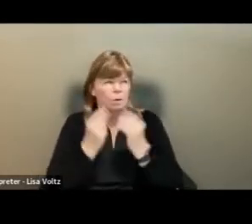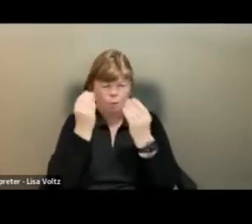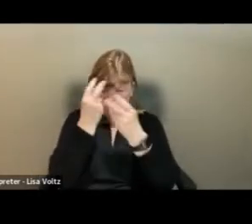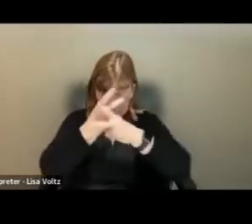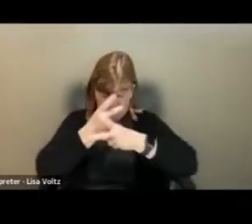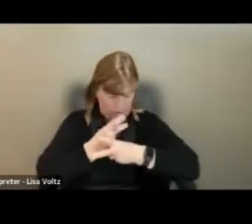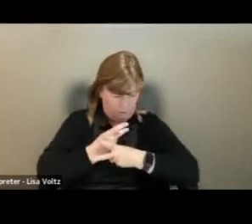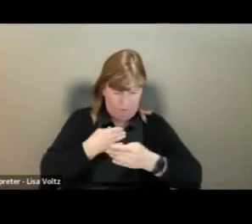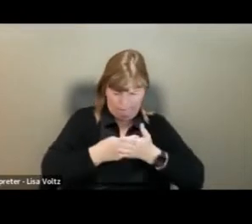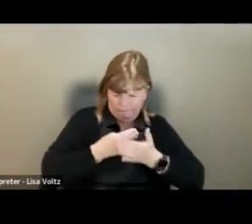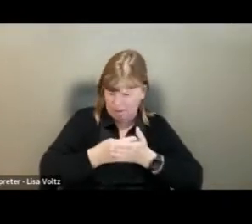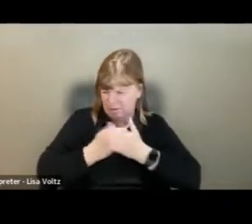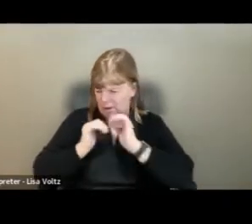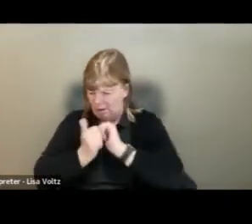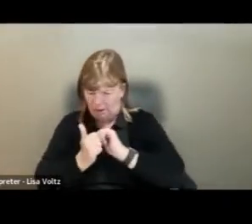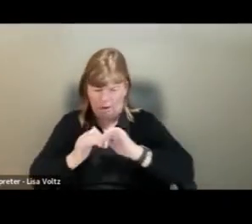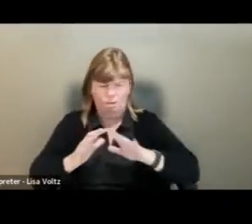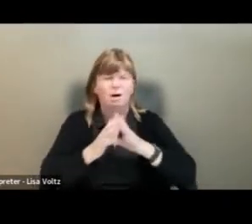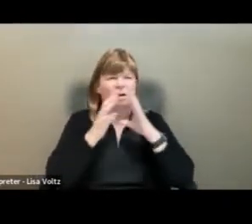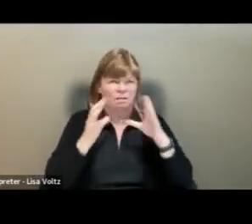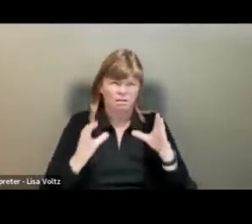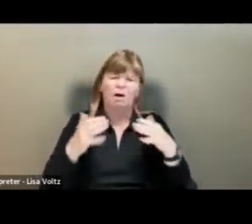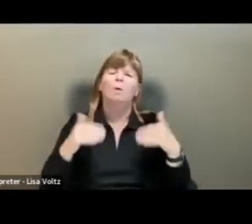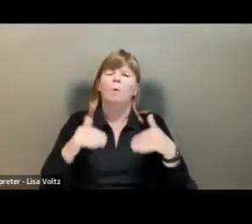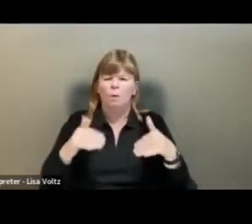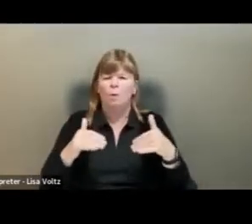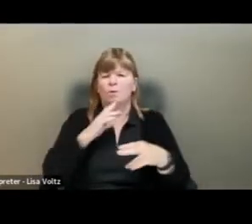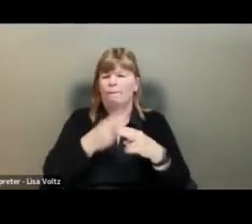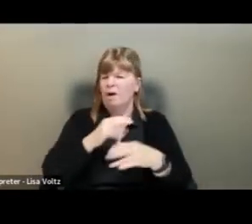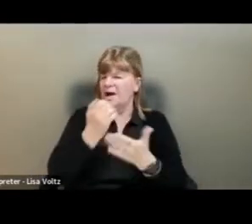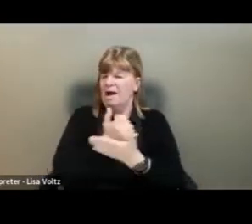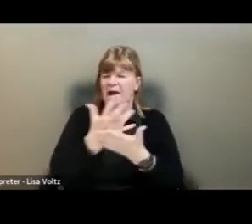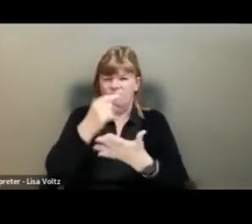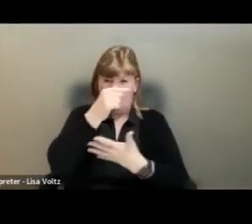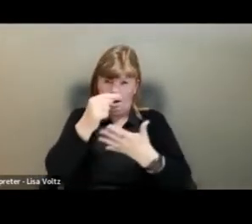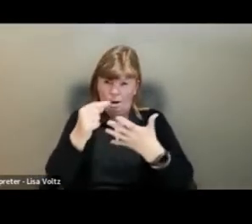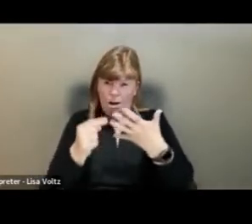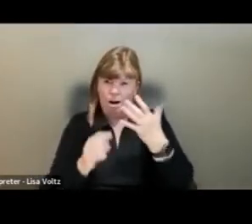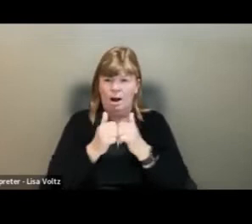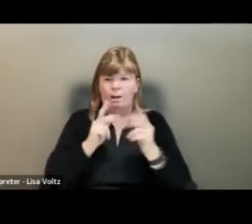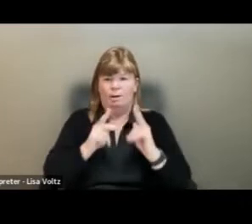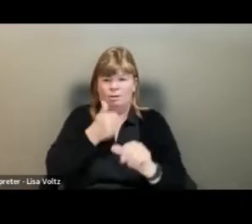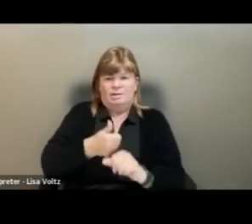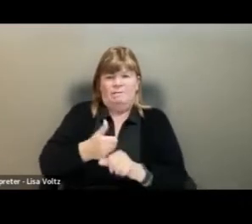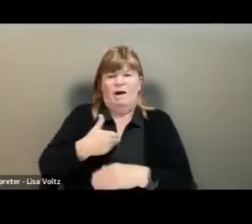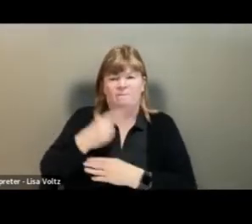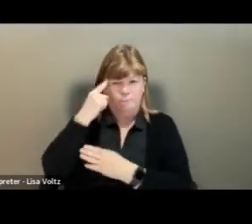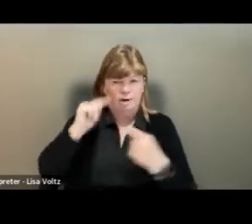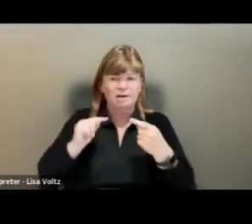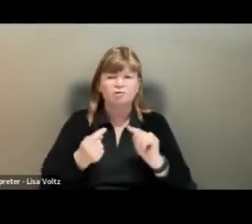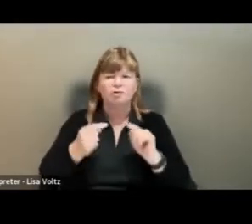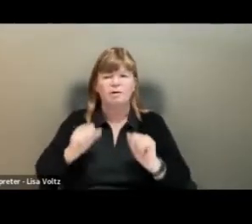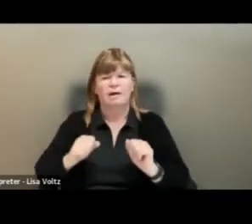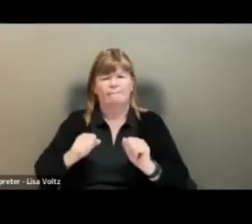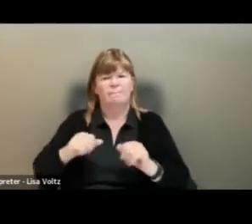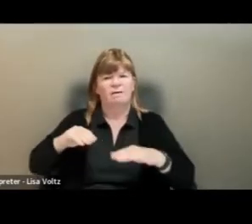out your finances. It takes a lot of, when we think about all of those ways in which people who have brain injuries can be impacted. But